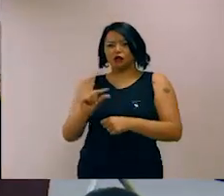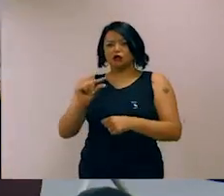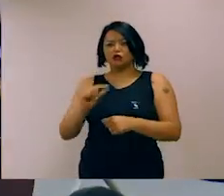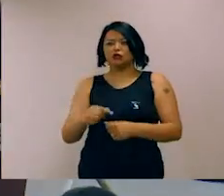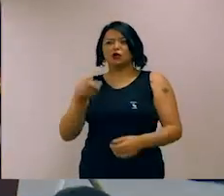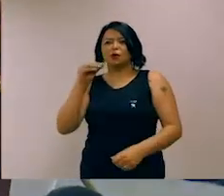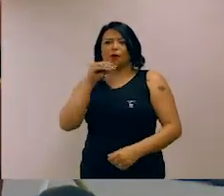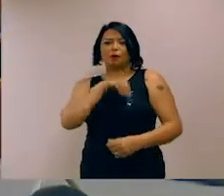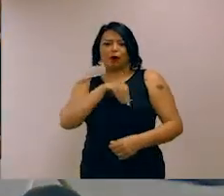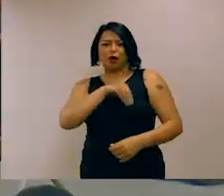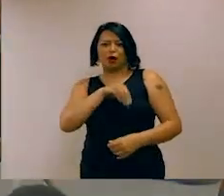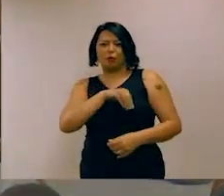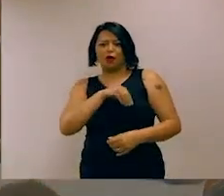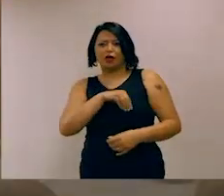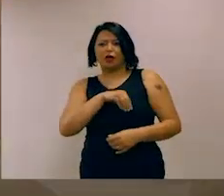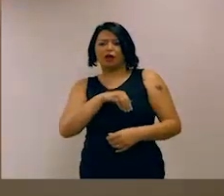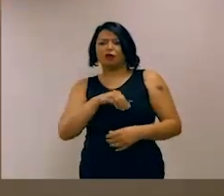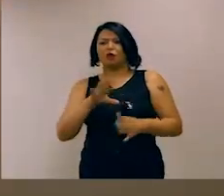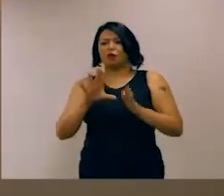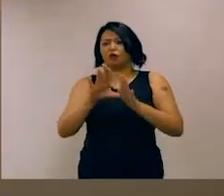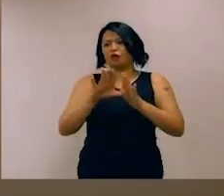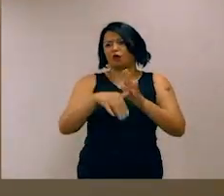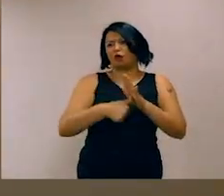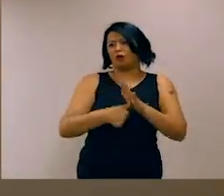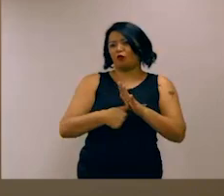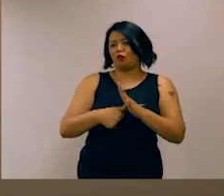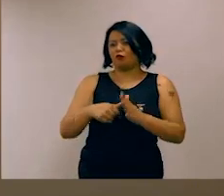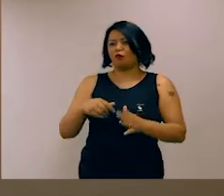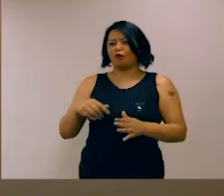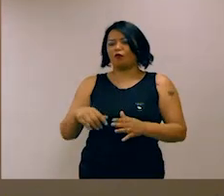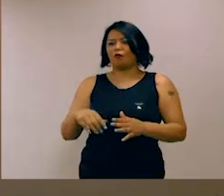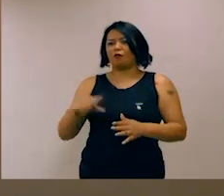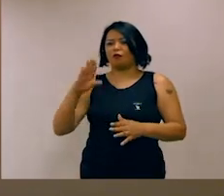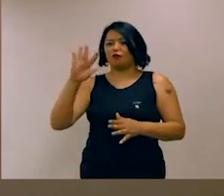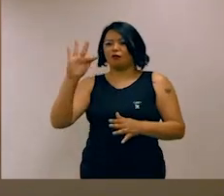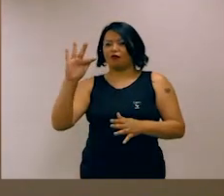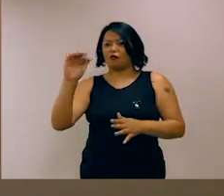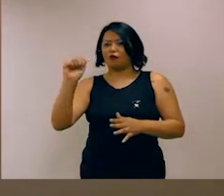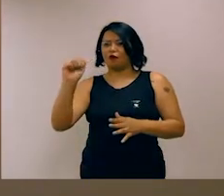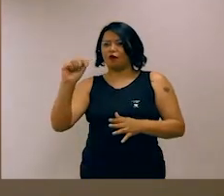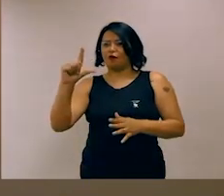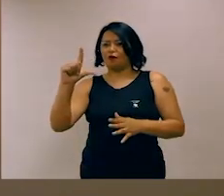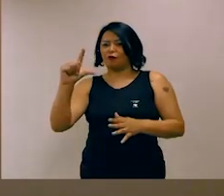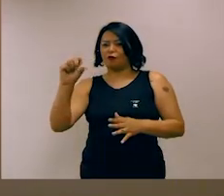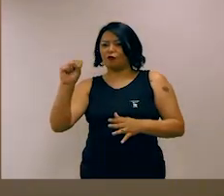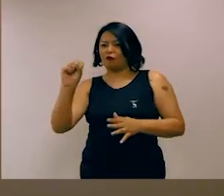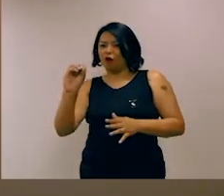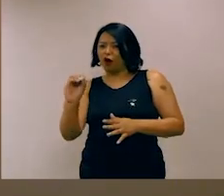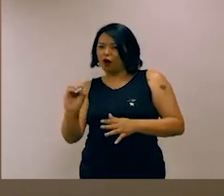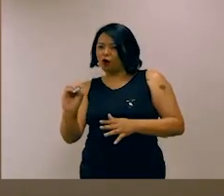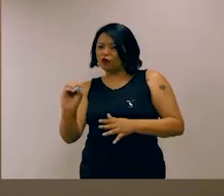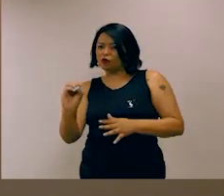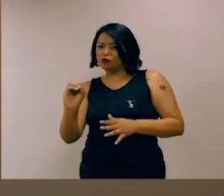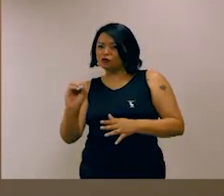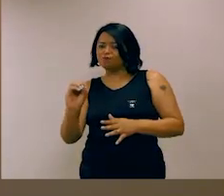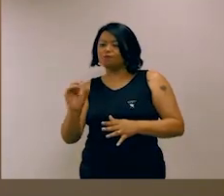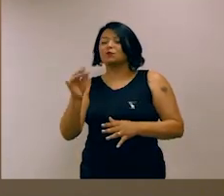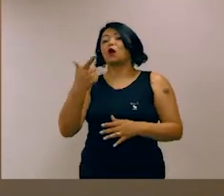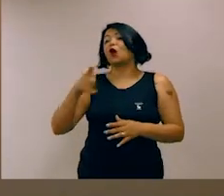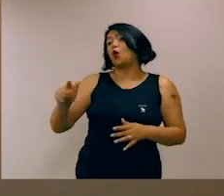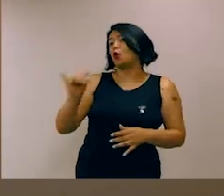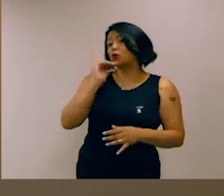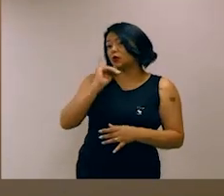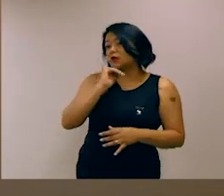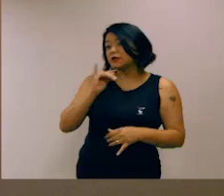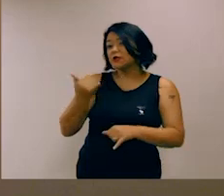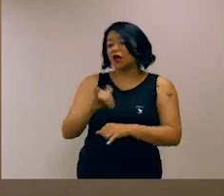reduce the risk of payments of irregular benefits. Another example that is very successful